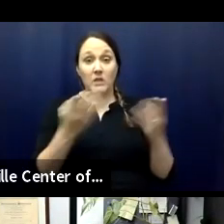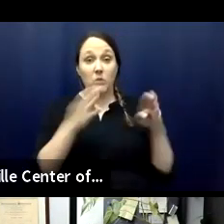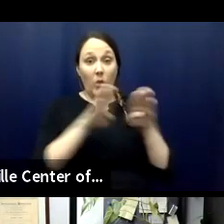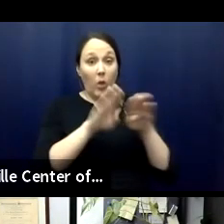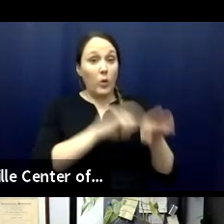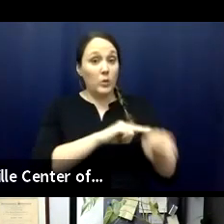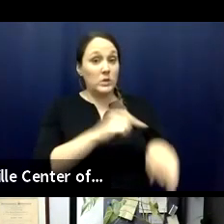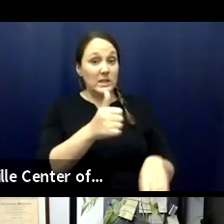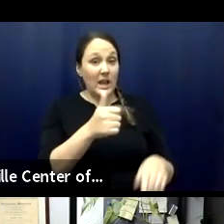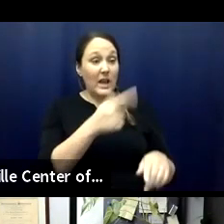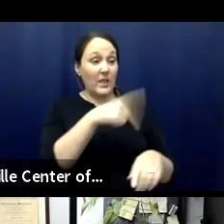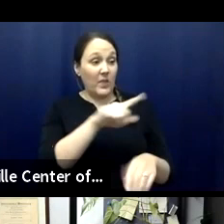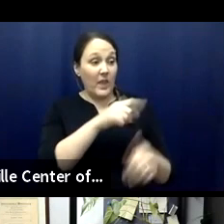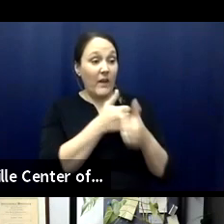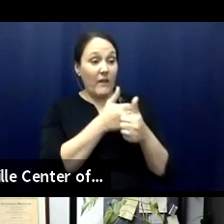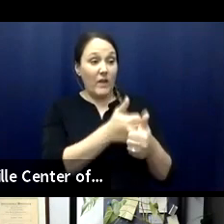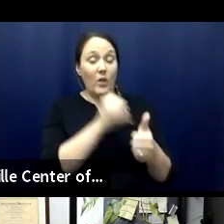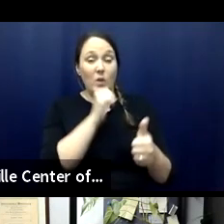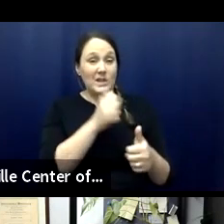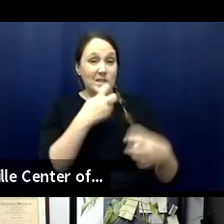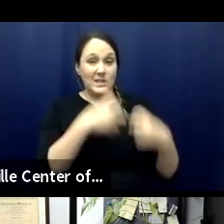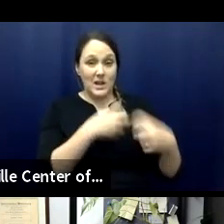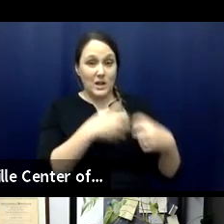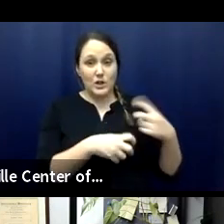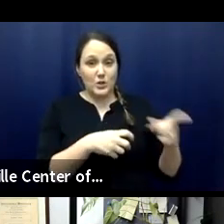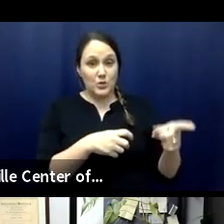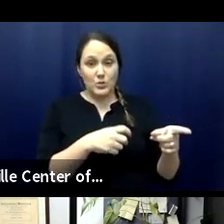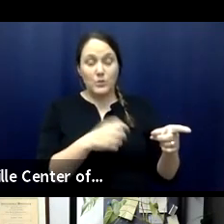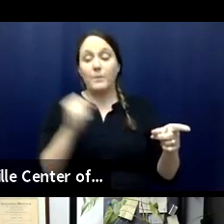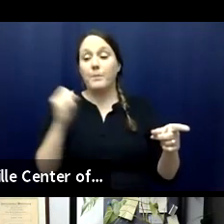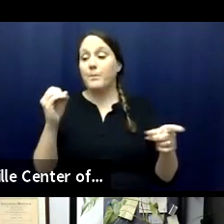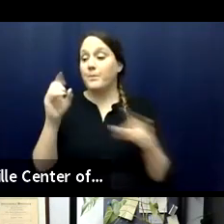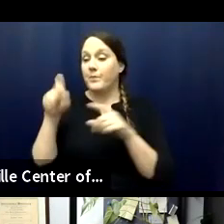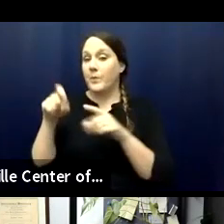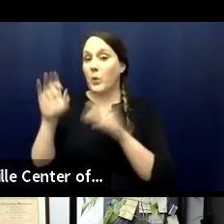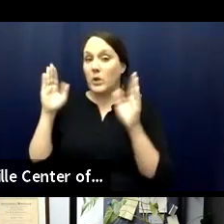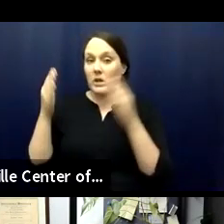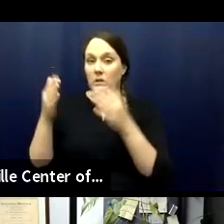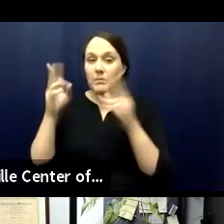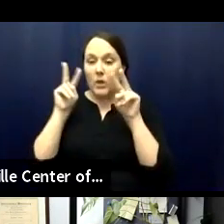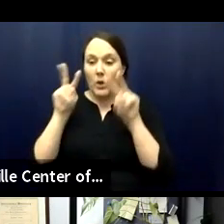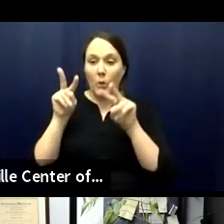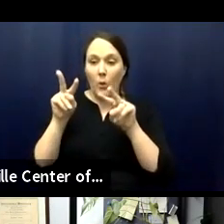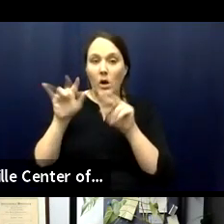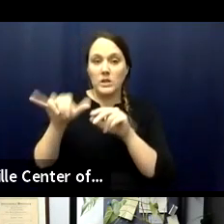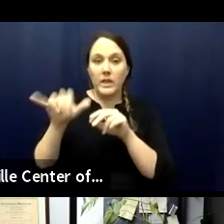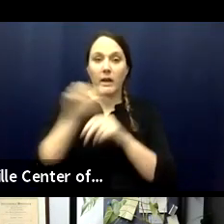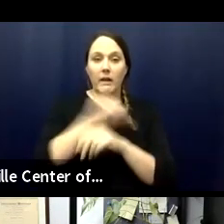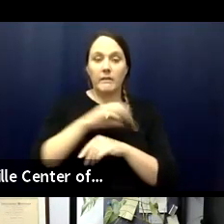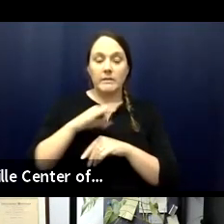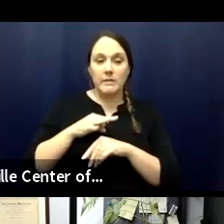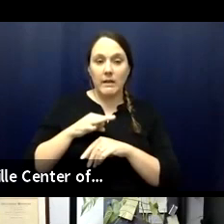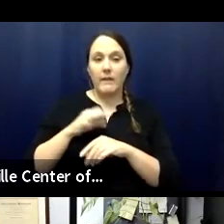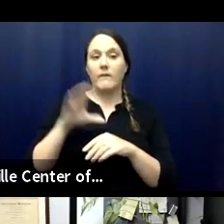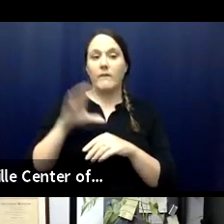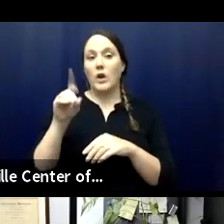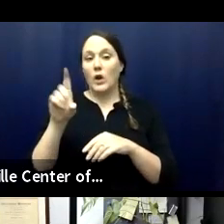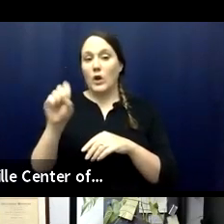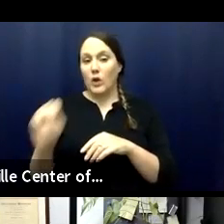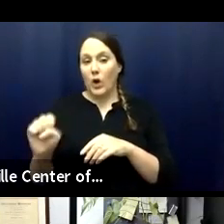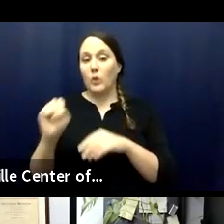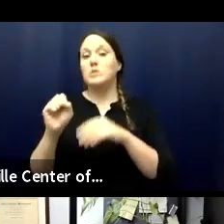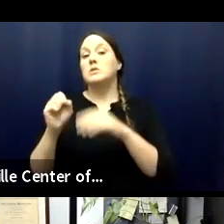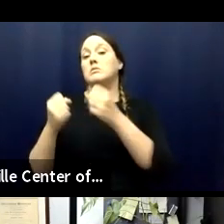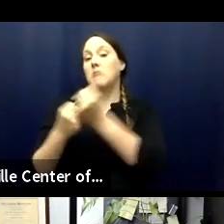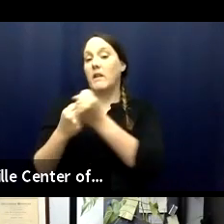10, they're following it, they're not our issue. So we just need to kind of watch that, and staff and others, codes enforcement, to give us